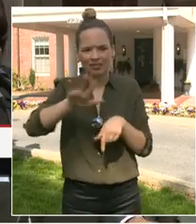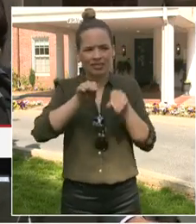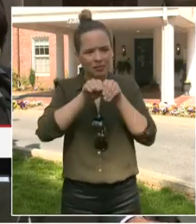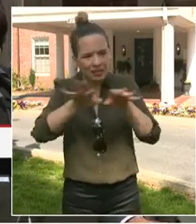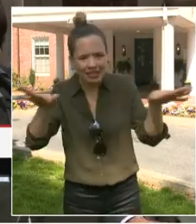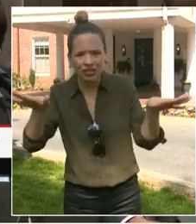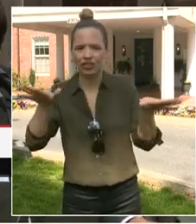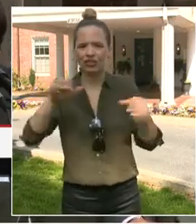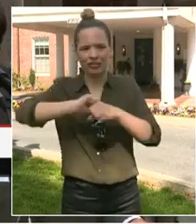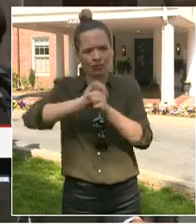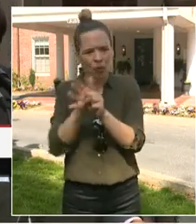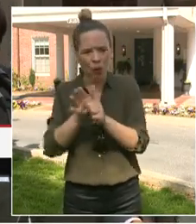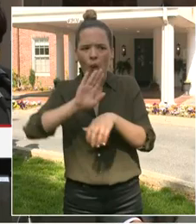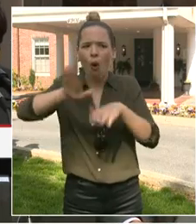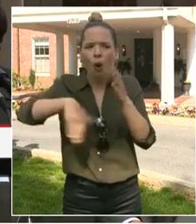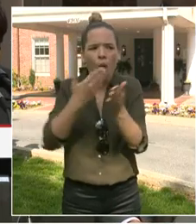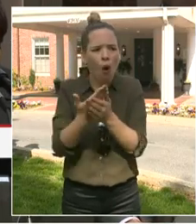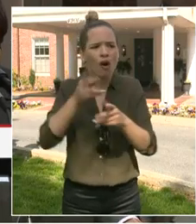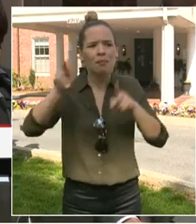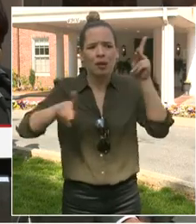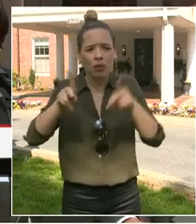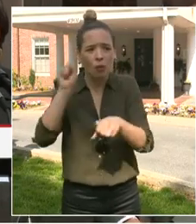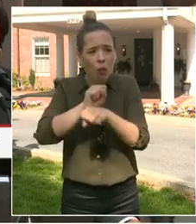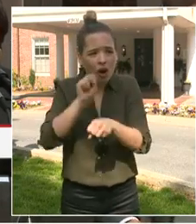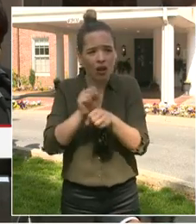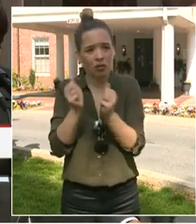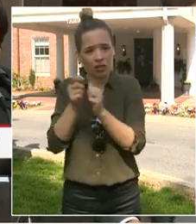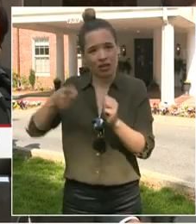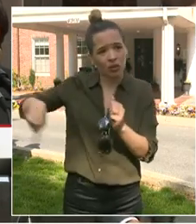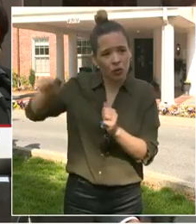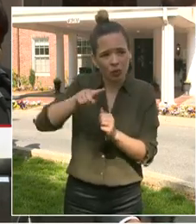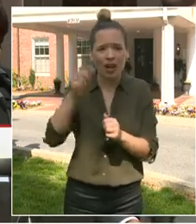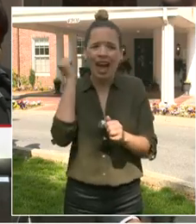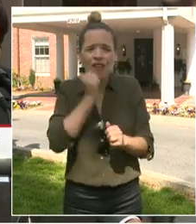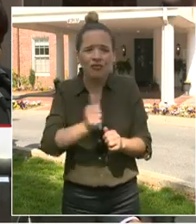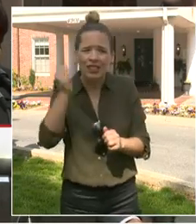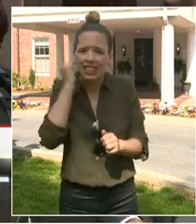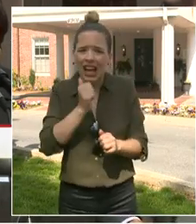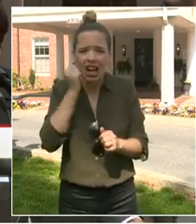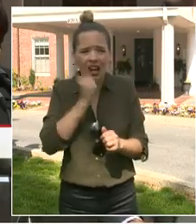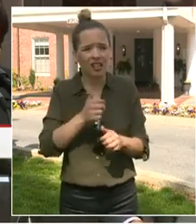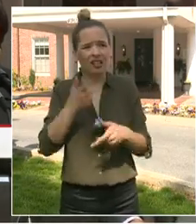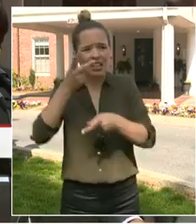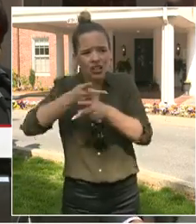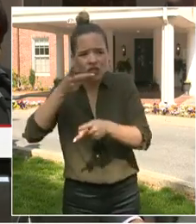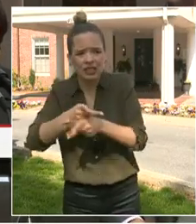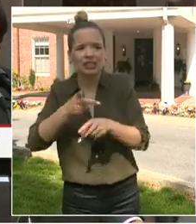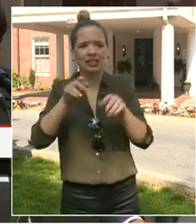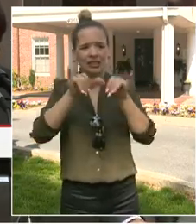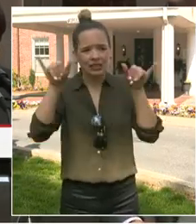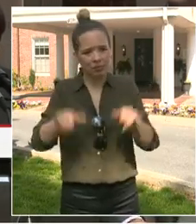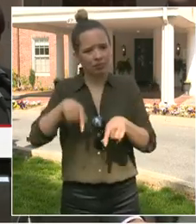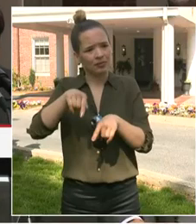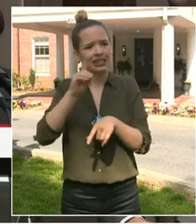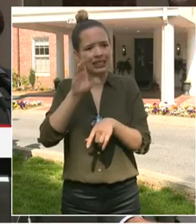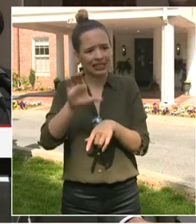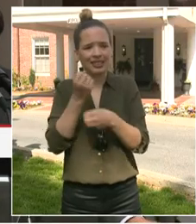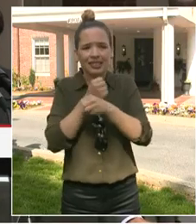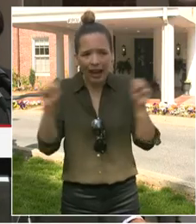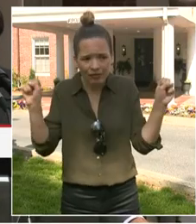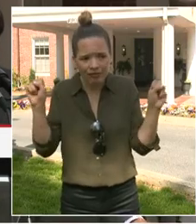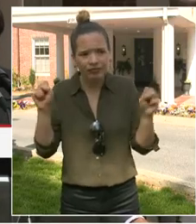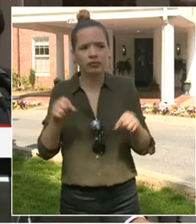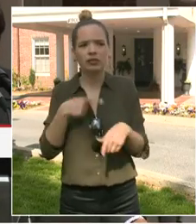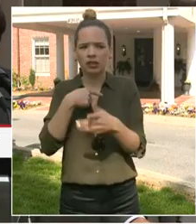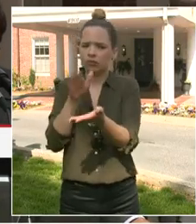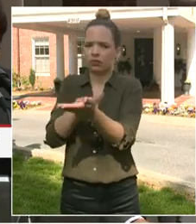that work with you every day to help keep Washingtonians safe. So thank you. And I have to commend our seniors in